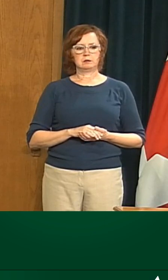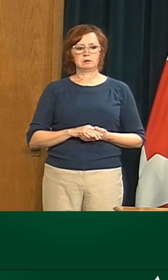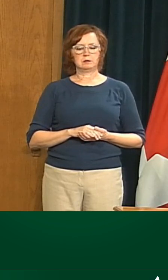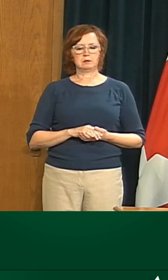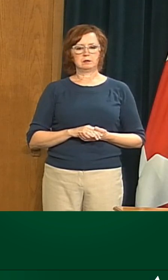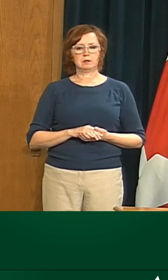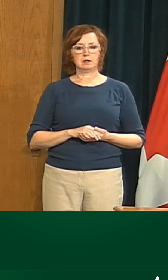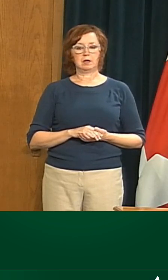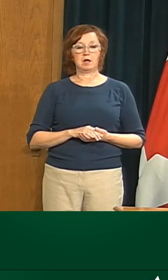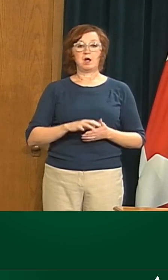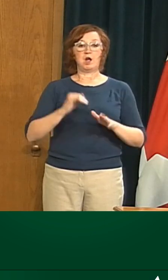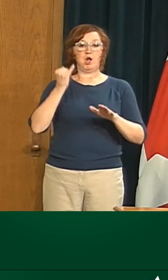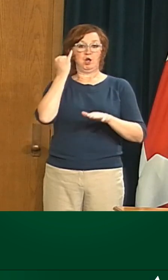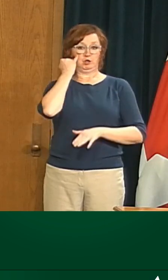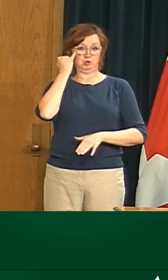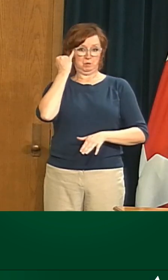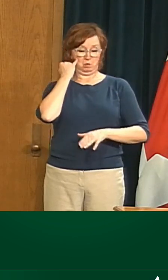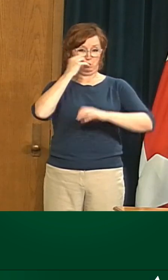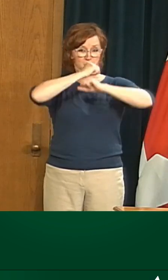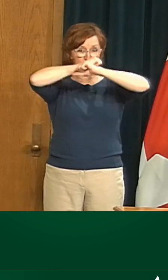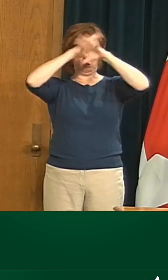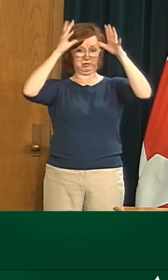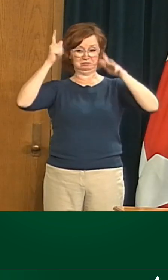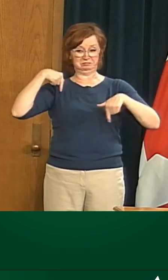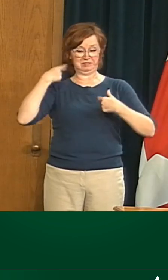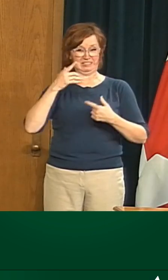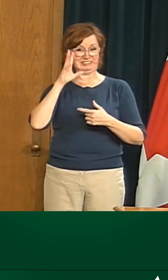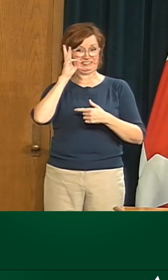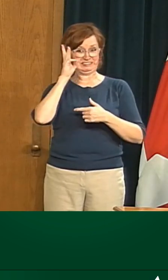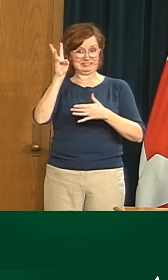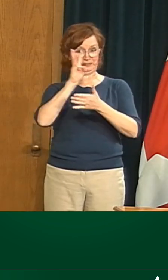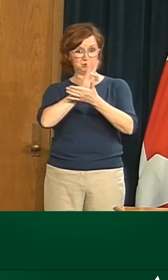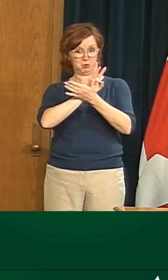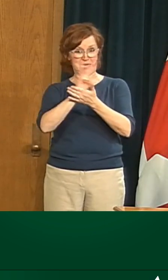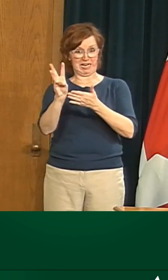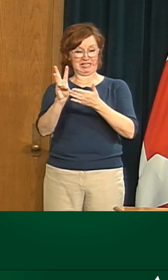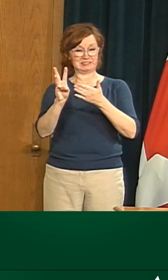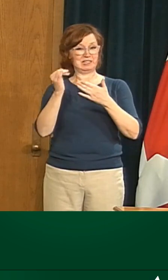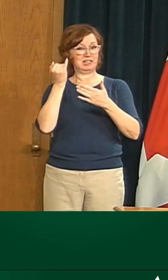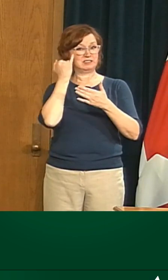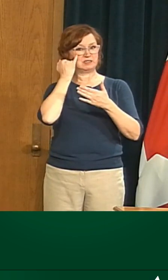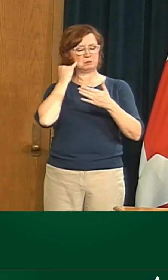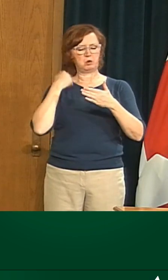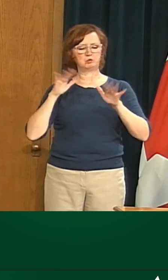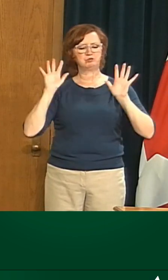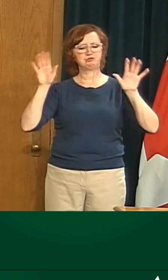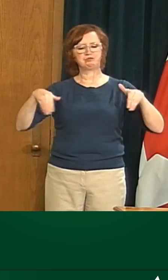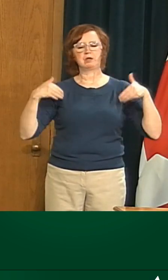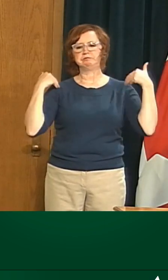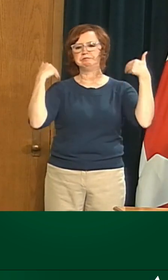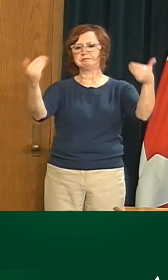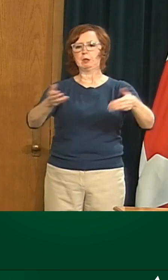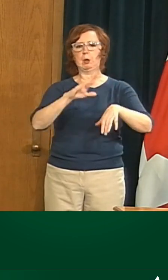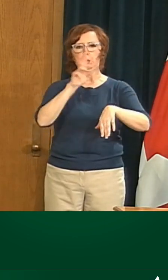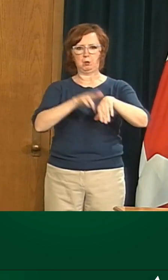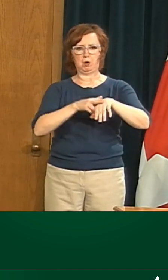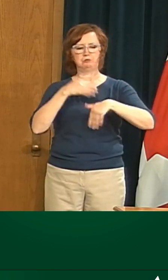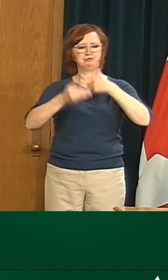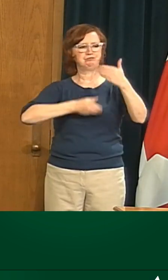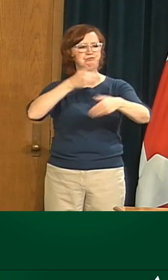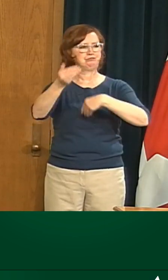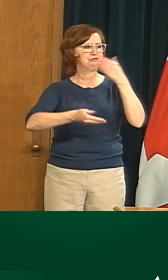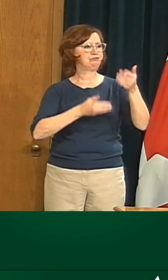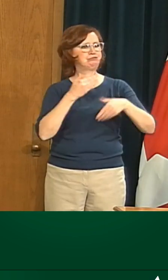would have seen an exponential growth in cases, and our health system would have been in crisis. So I think we need to remember